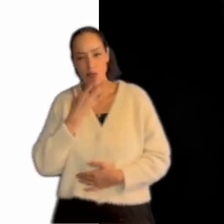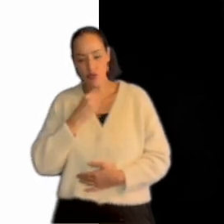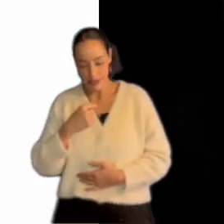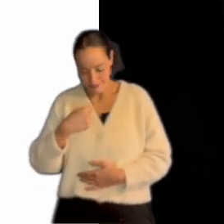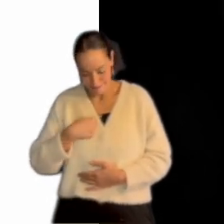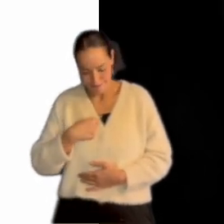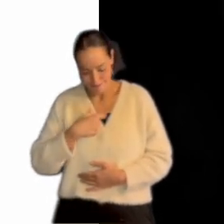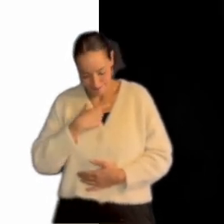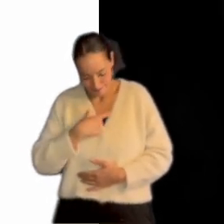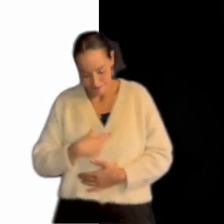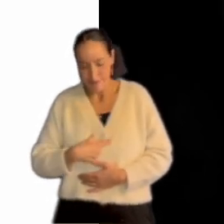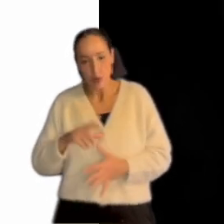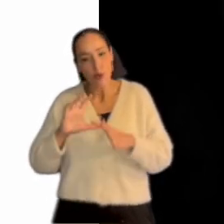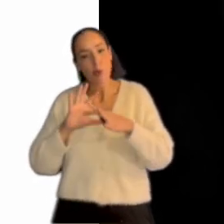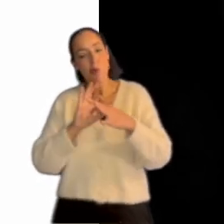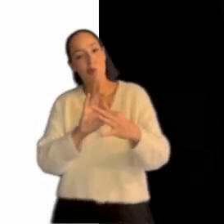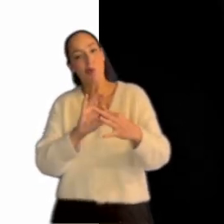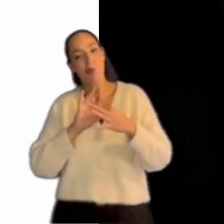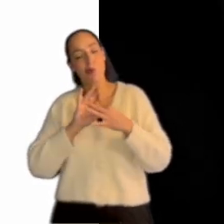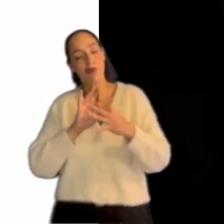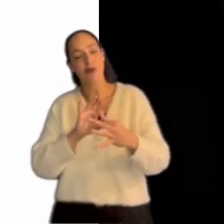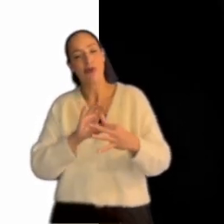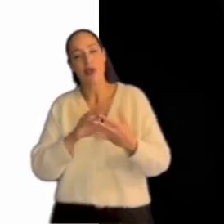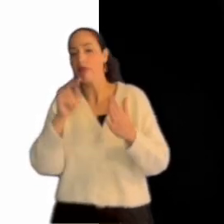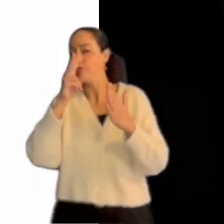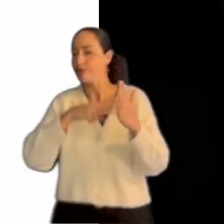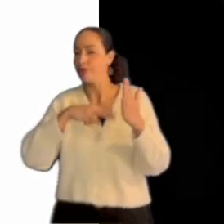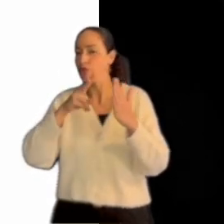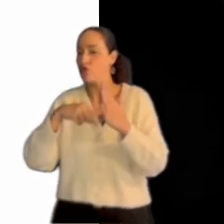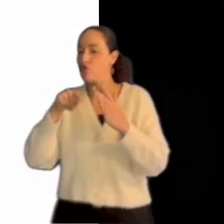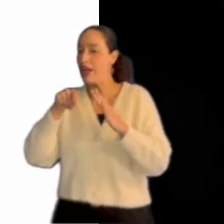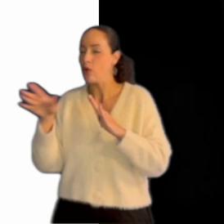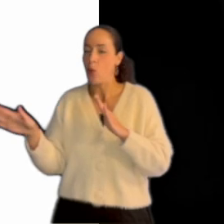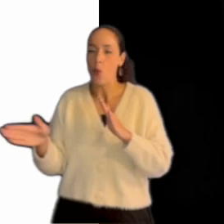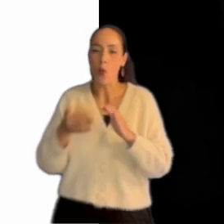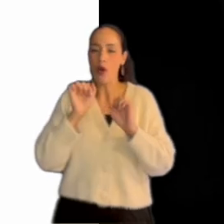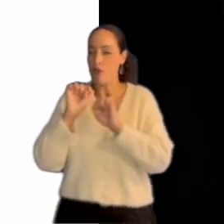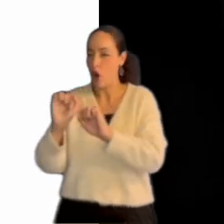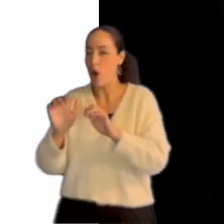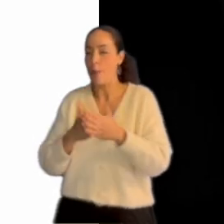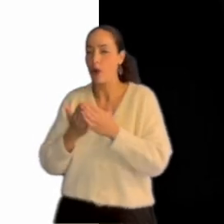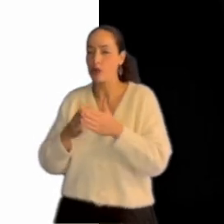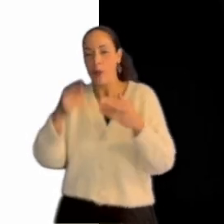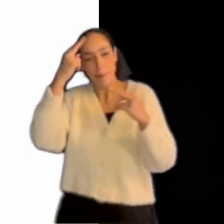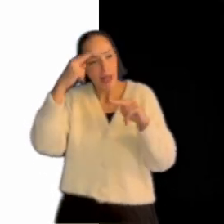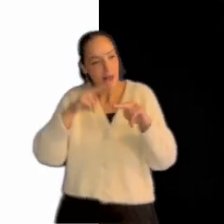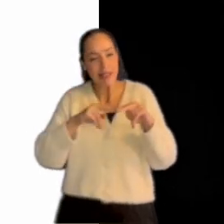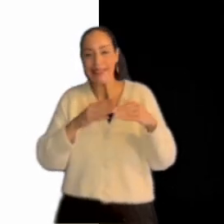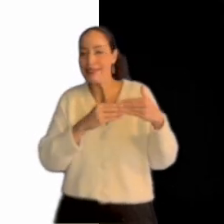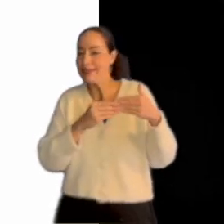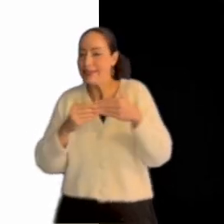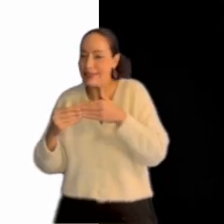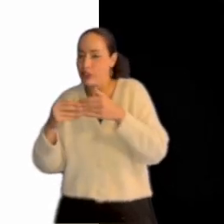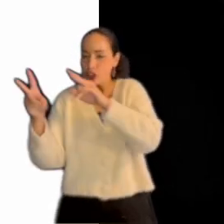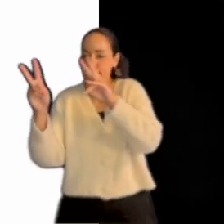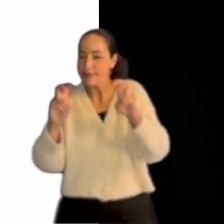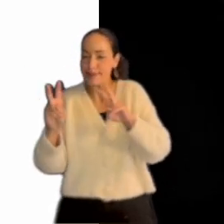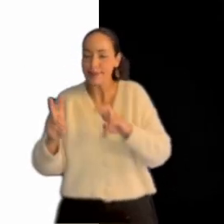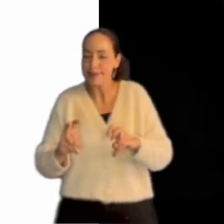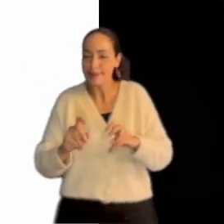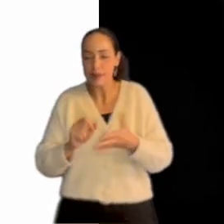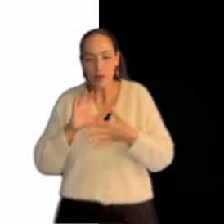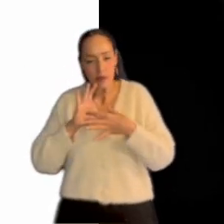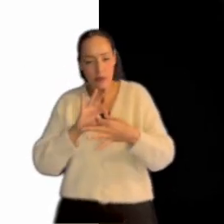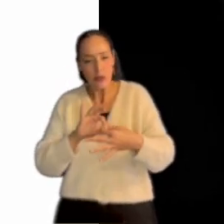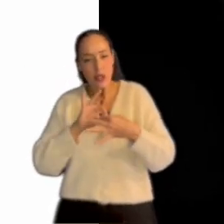work, from parenting to leadership. The significance of connection lies at the core of all her research findings. Indeed, it's her work that I must credit